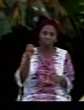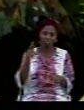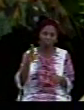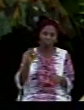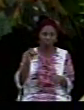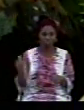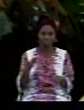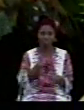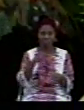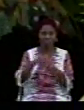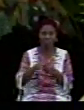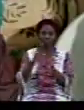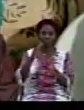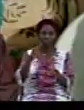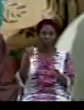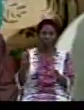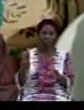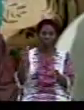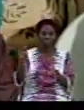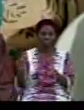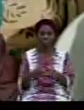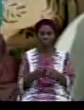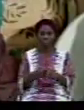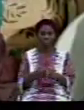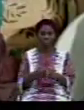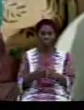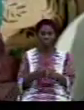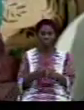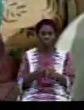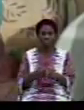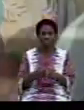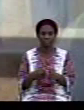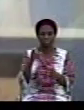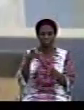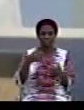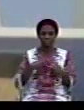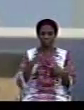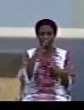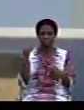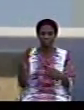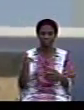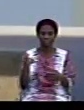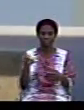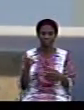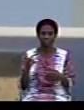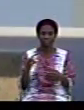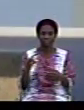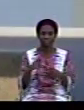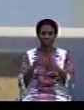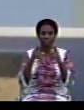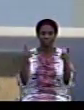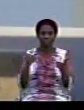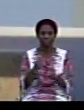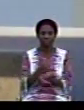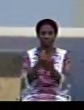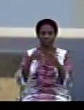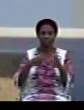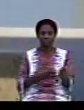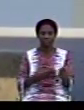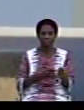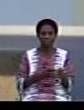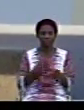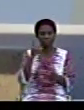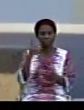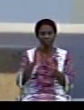You have been of help, tremendous help to us at the national level. Let me give you one example.